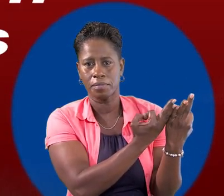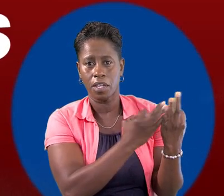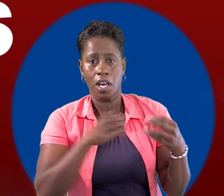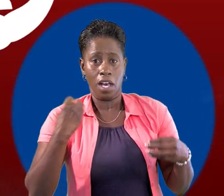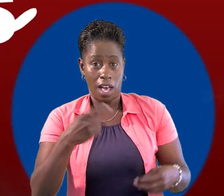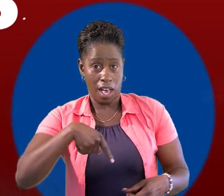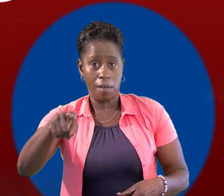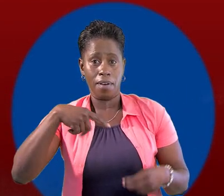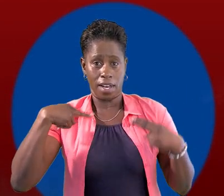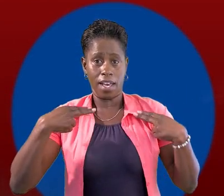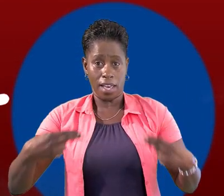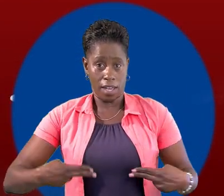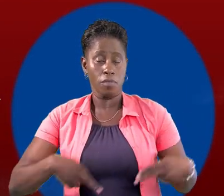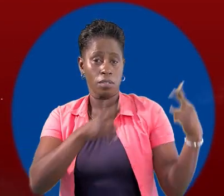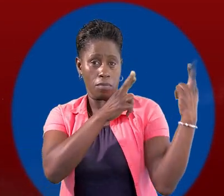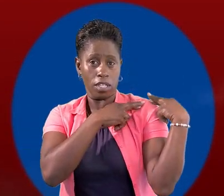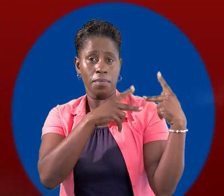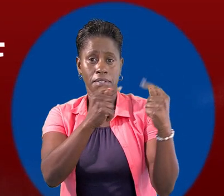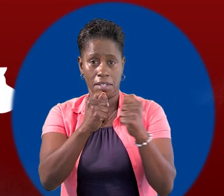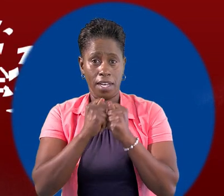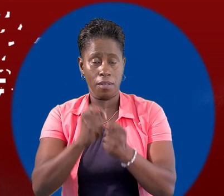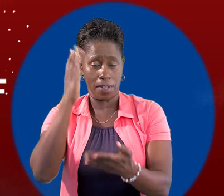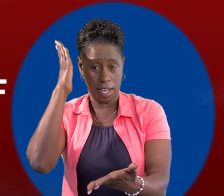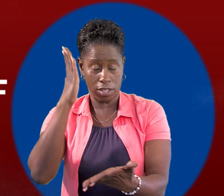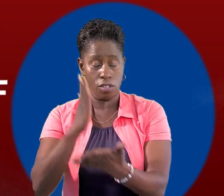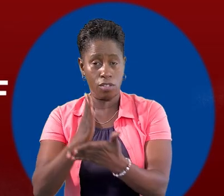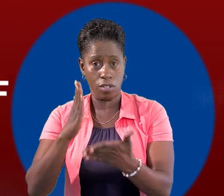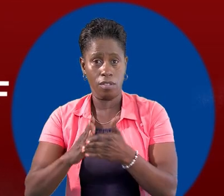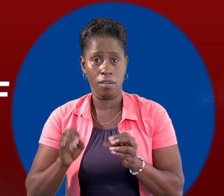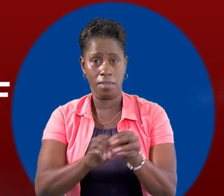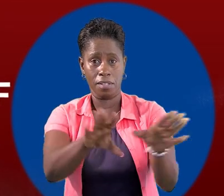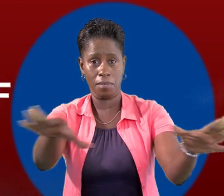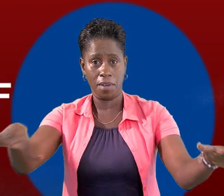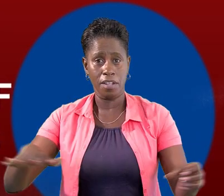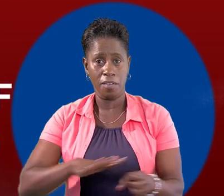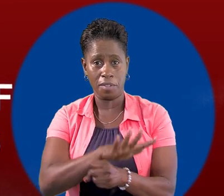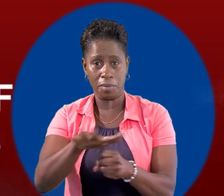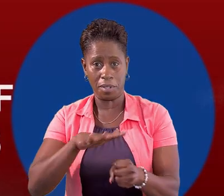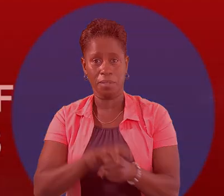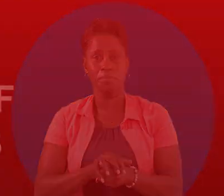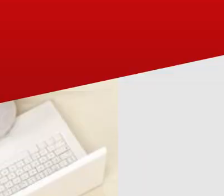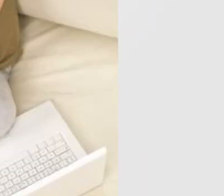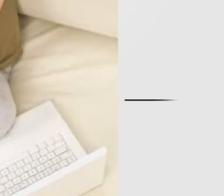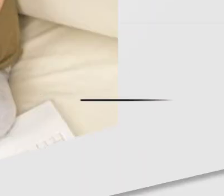Our health is in our hands. Together, through simple actions, we can stop the spread of